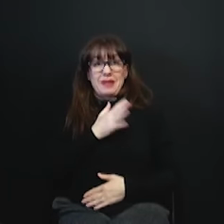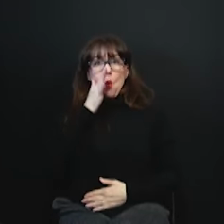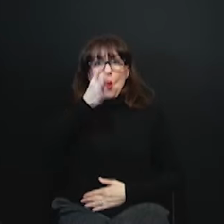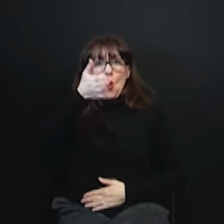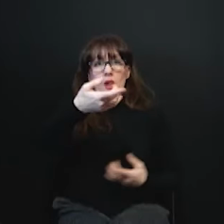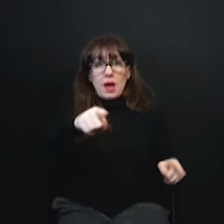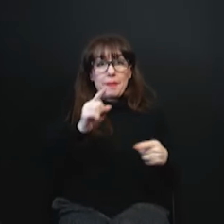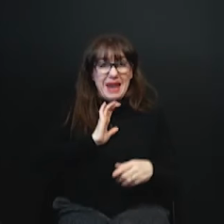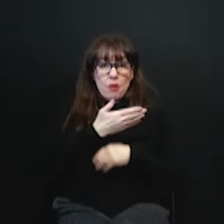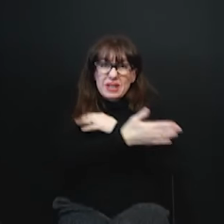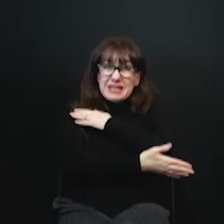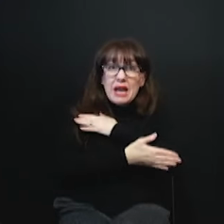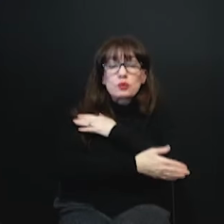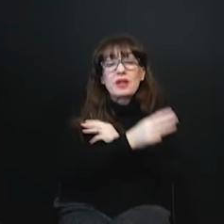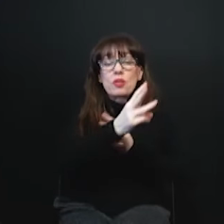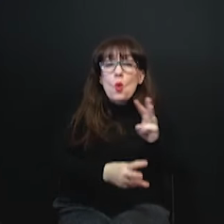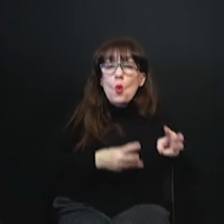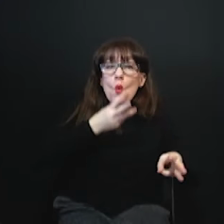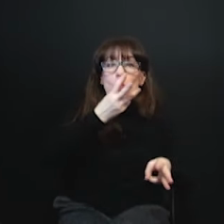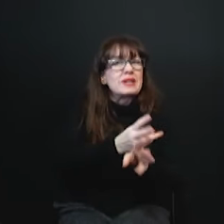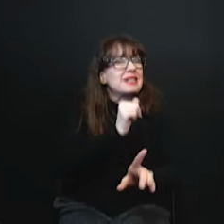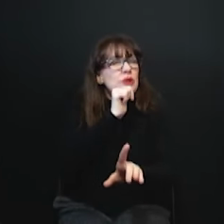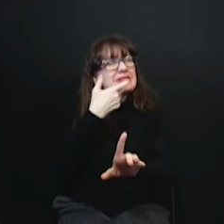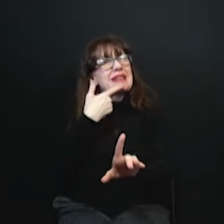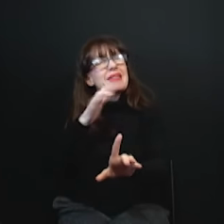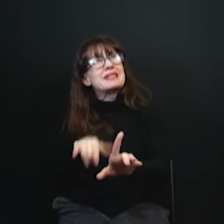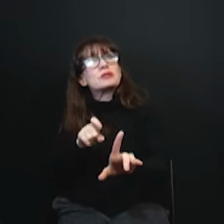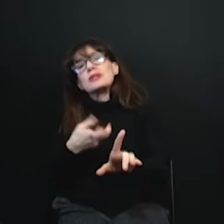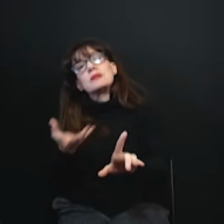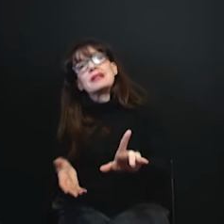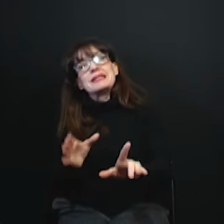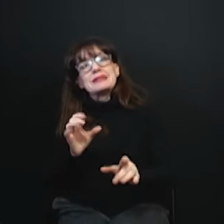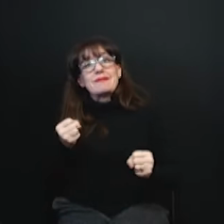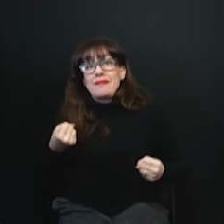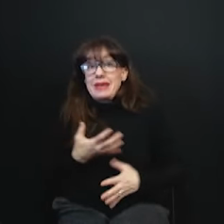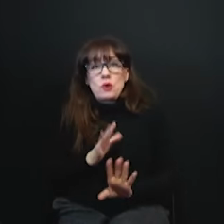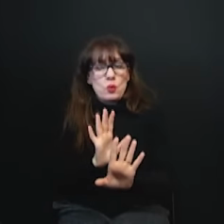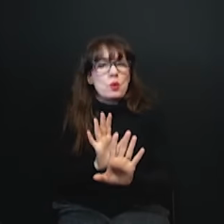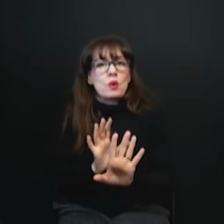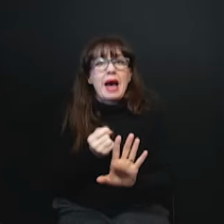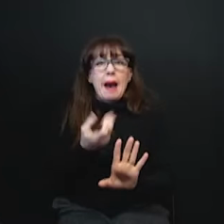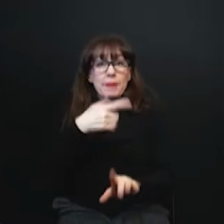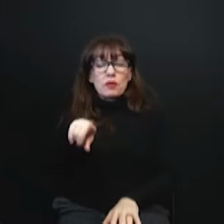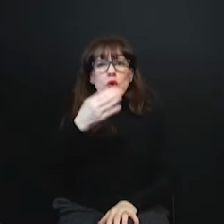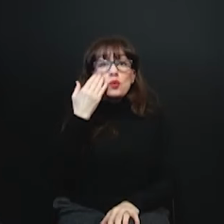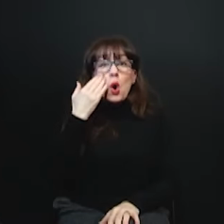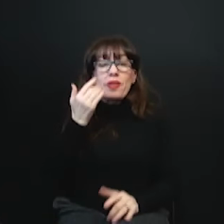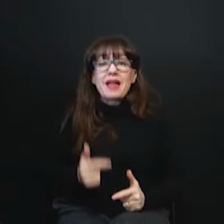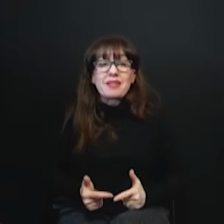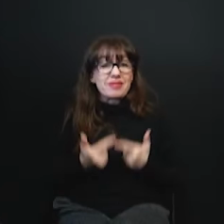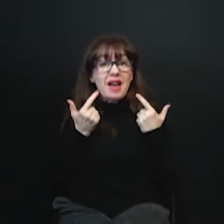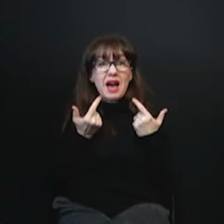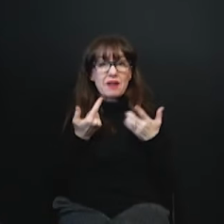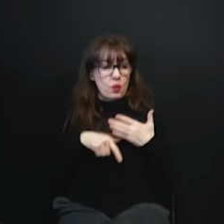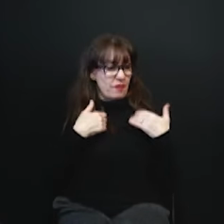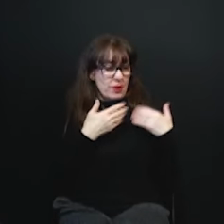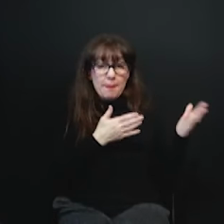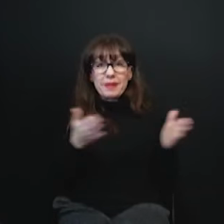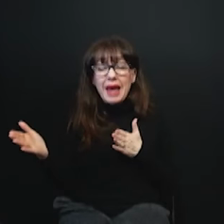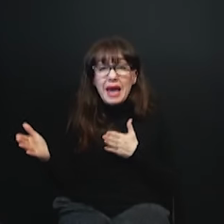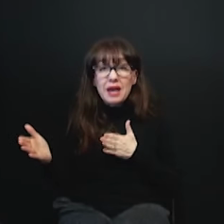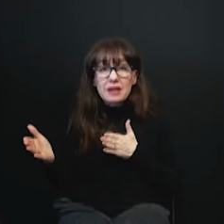not only in our country and in the world, and I don't say that necessarily to instill fear. I just, how many of you know that life, whatever we plan,